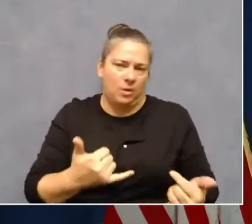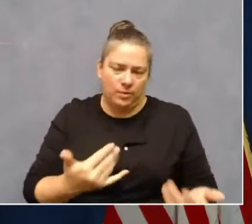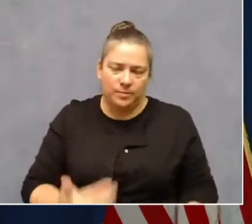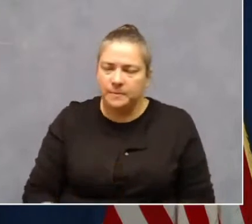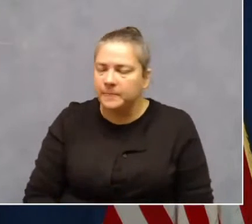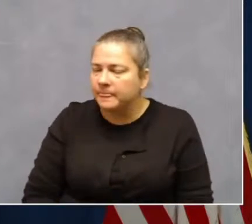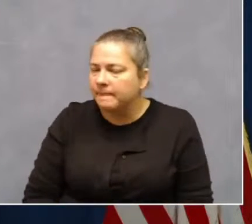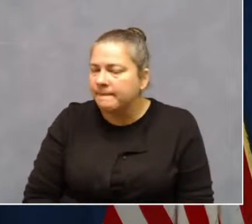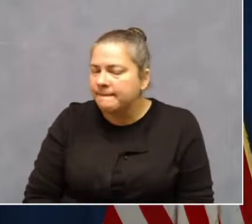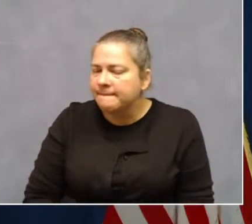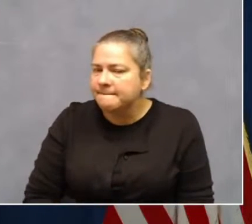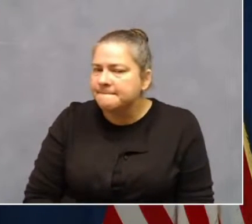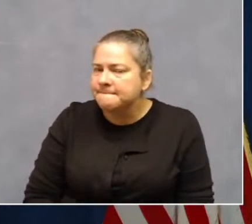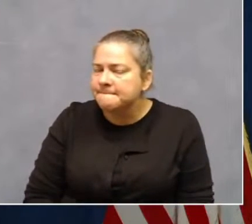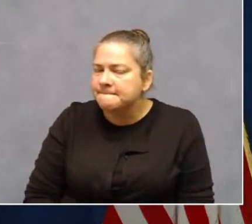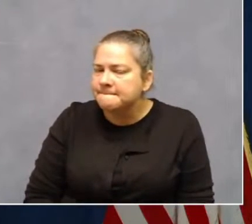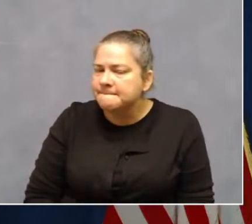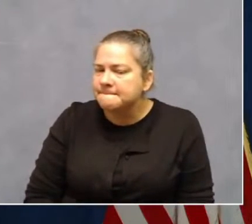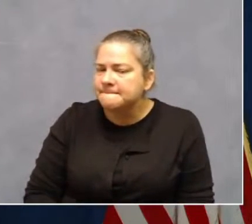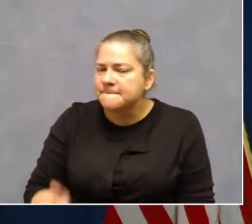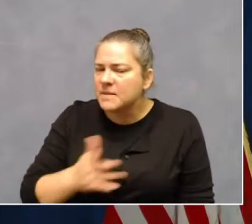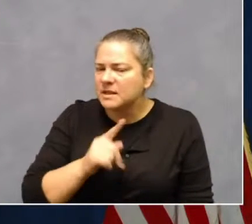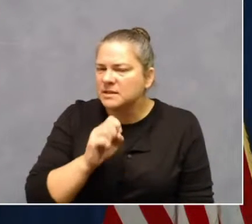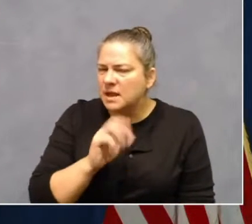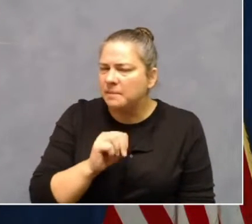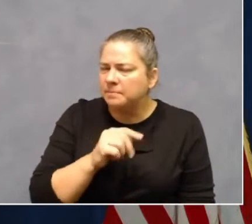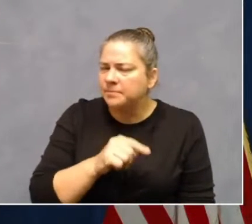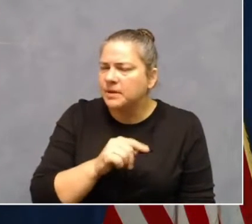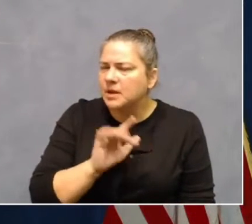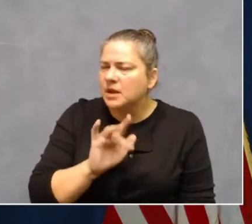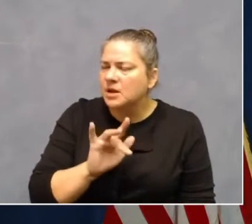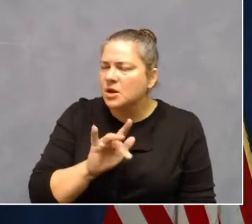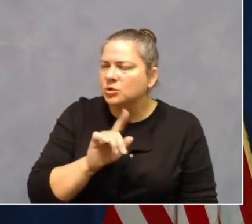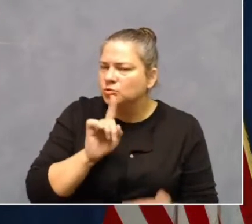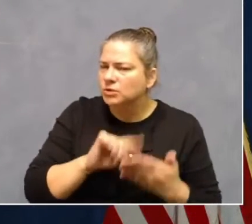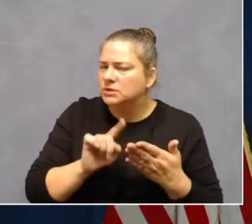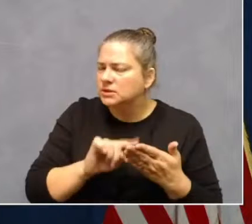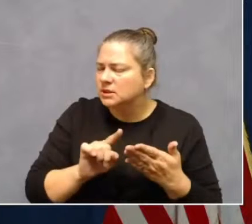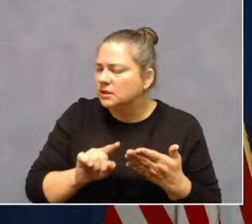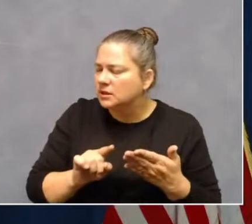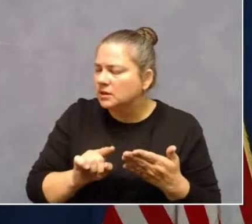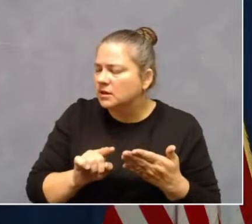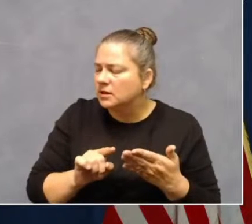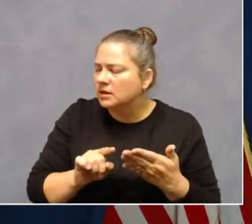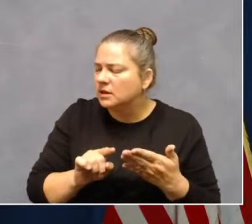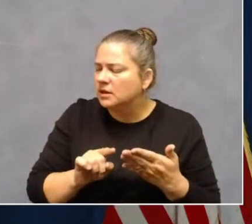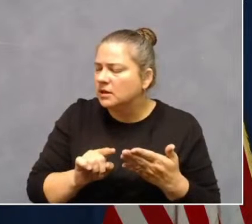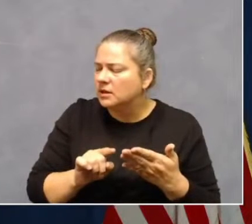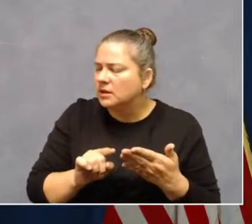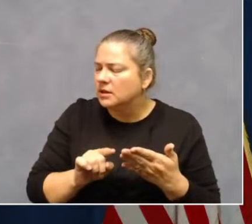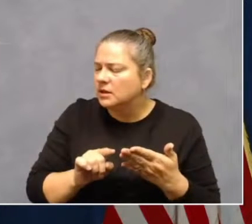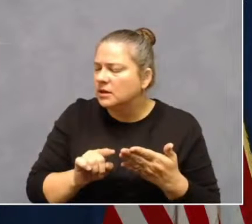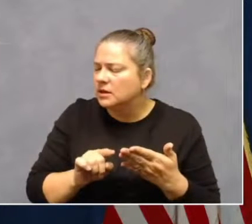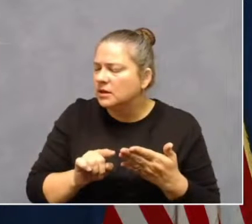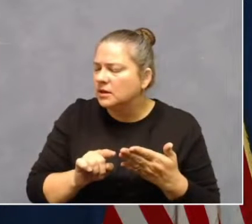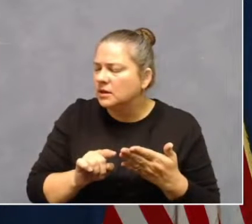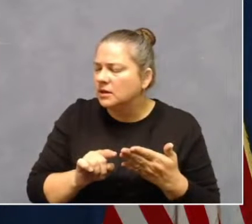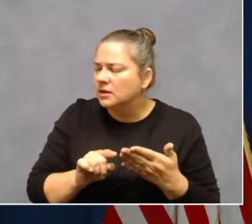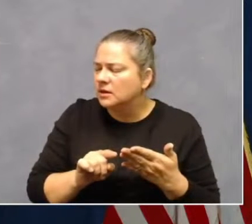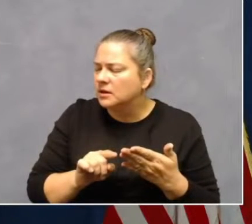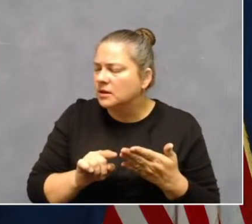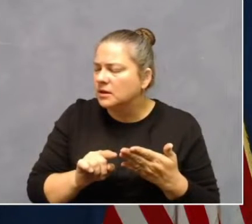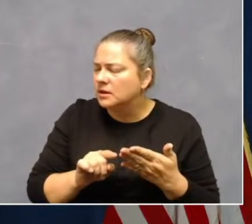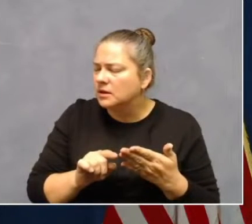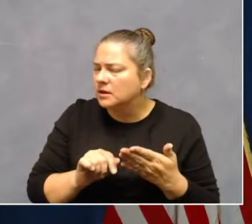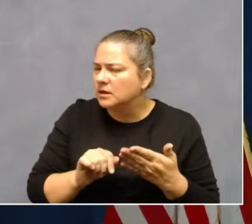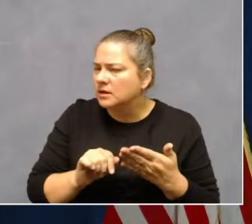contact tracing, the last time you had a gentleman here who's overseeing the program, he said there were 1,240. Is that, they wanted a